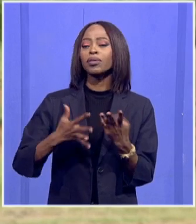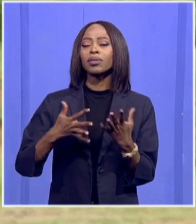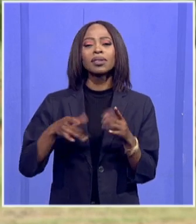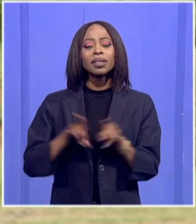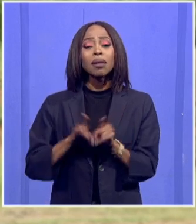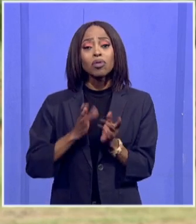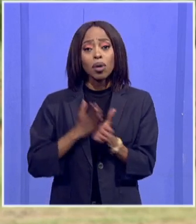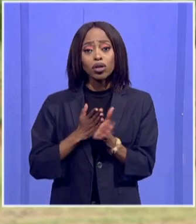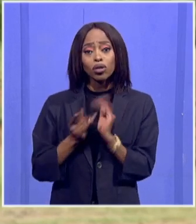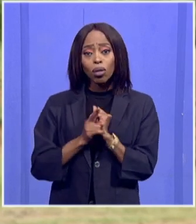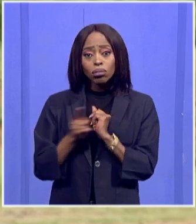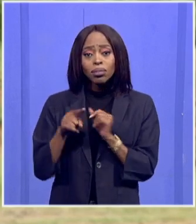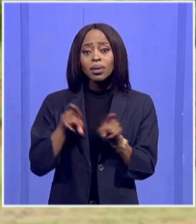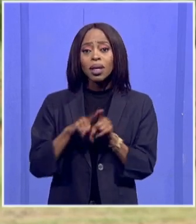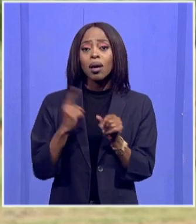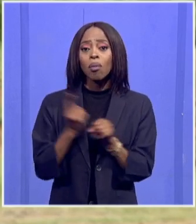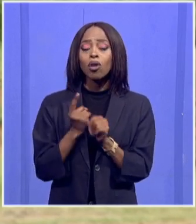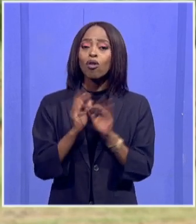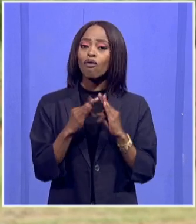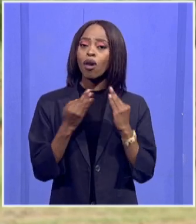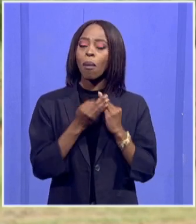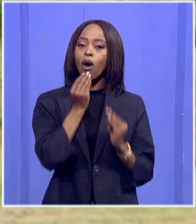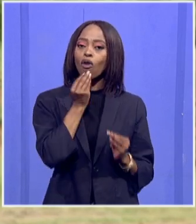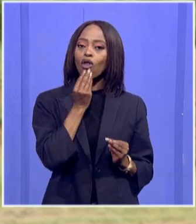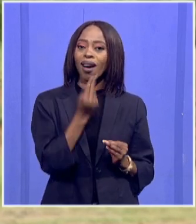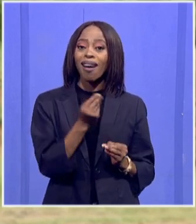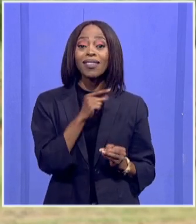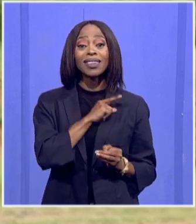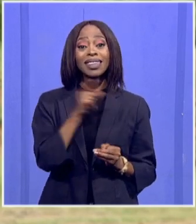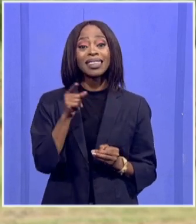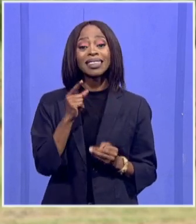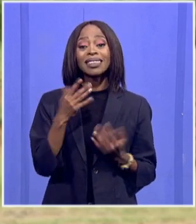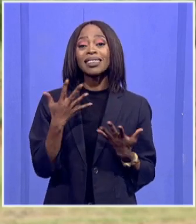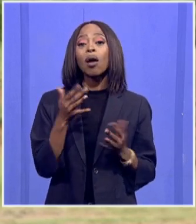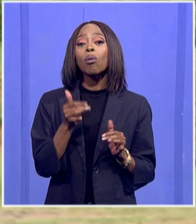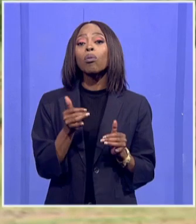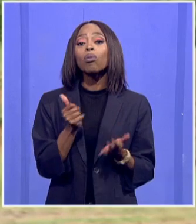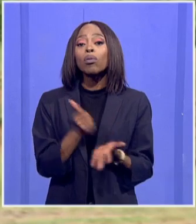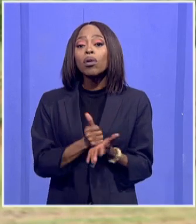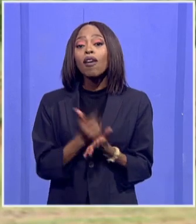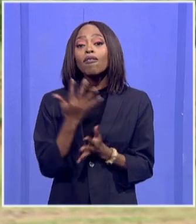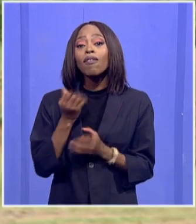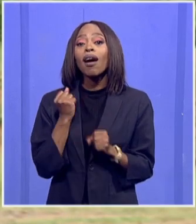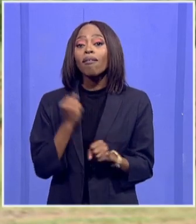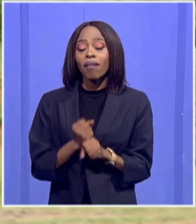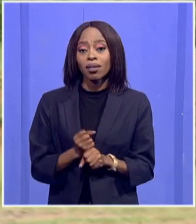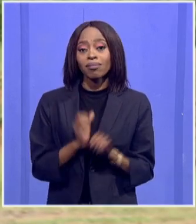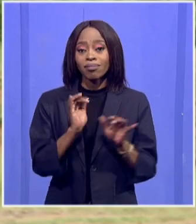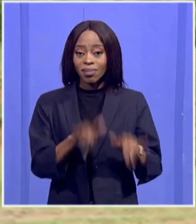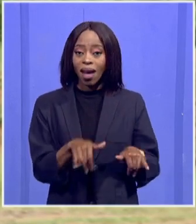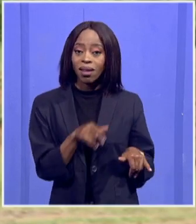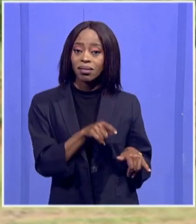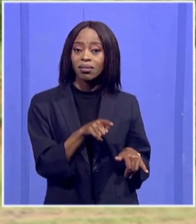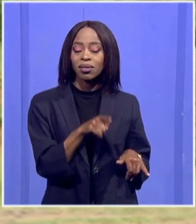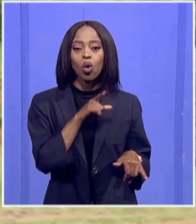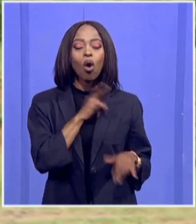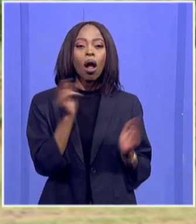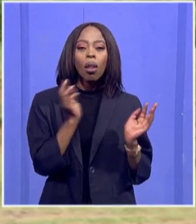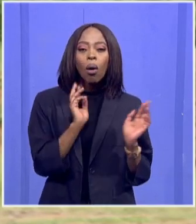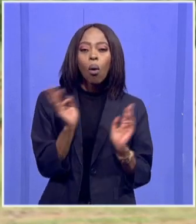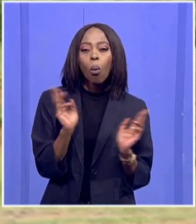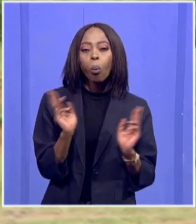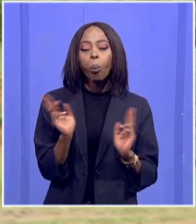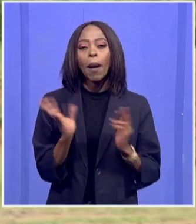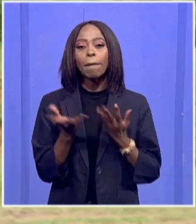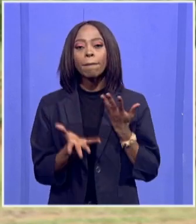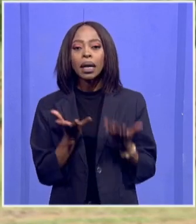ensuring that these families here, they have food, because they've been camping here for the last 5 years, because they are camping here in a hope that they will